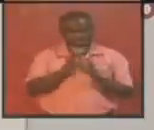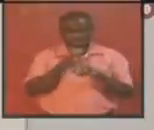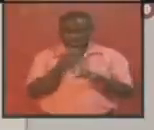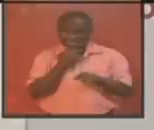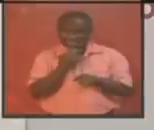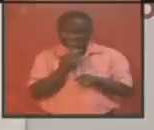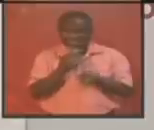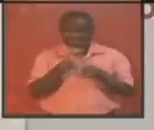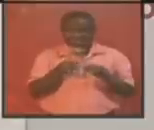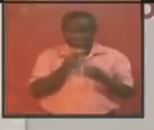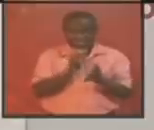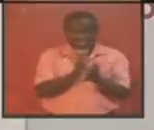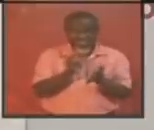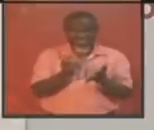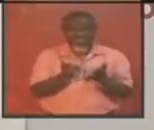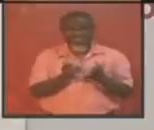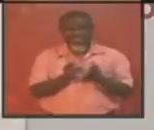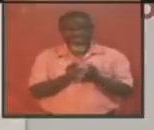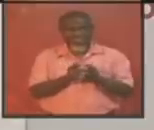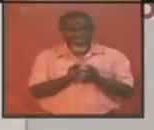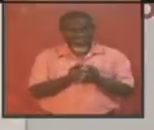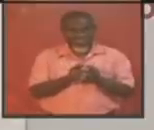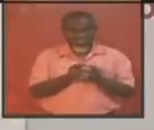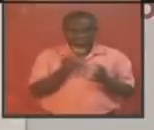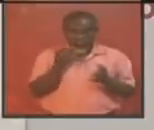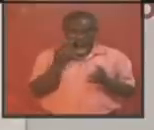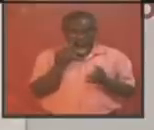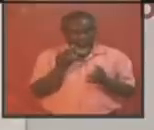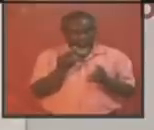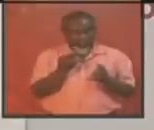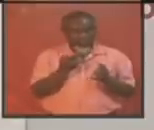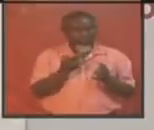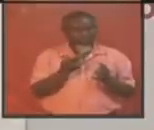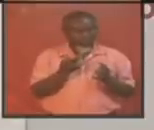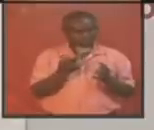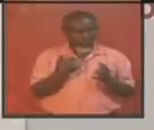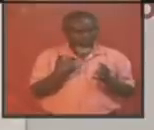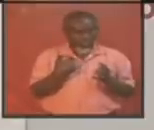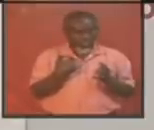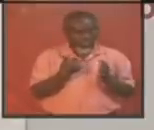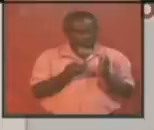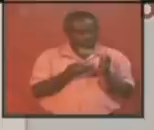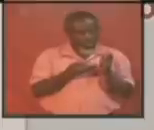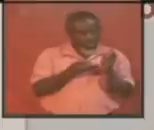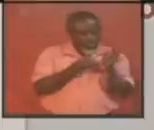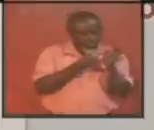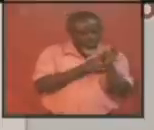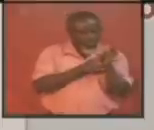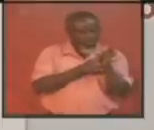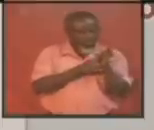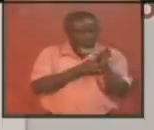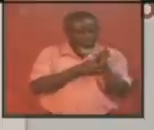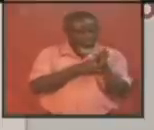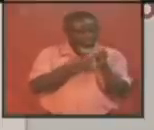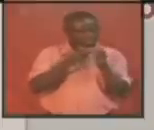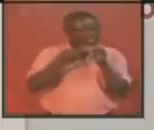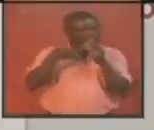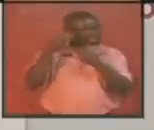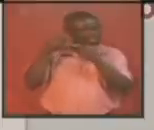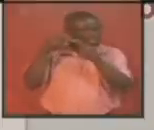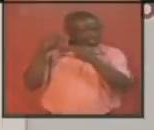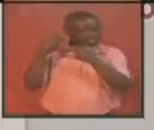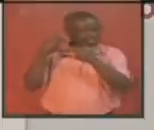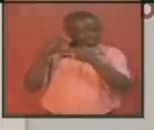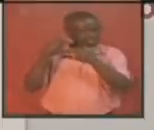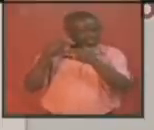that the record of Trinidad and Tobago is a strong one with respect to generosity to